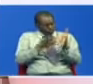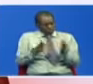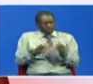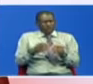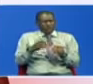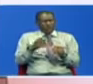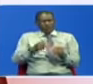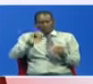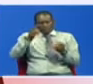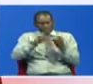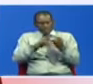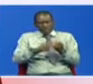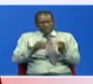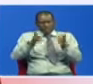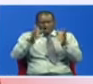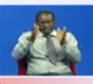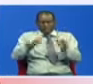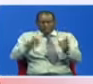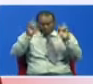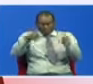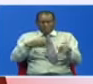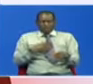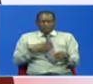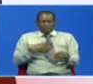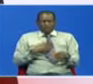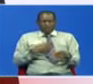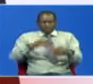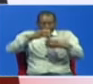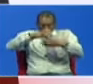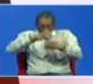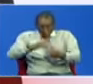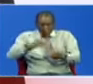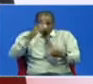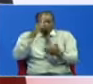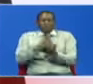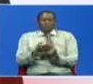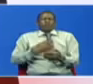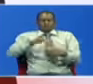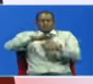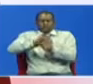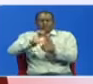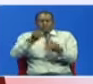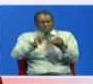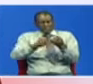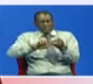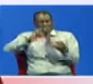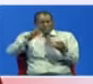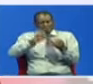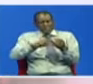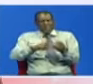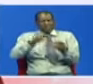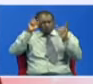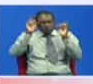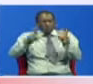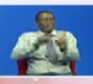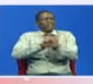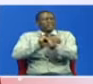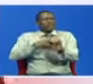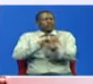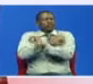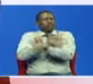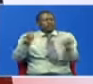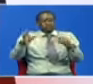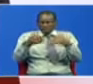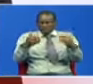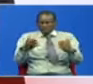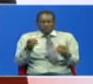requires, one, that you must have a positive COVID-19 test. Number two, you must be asymptomatic. So the moment you